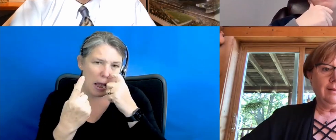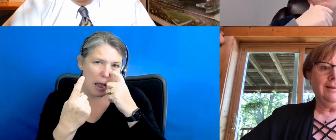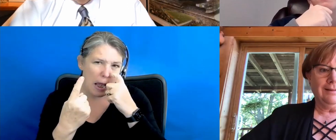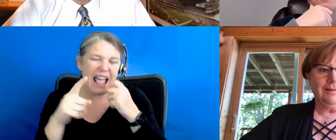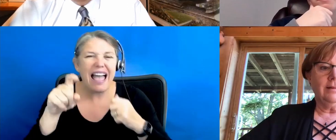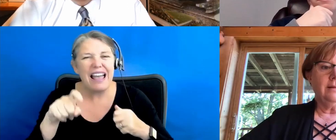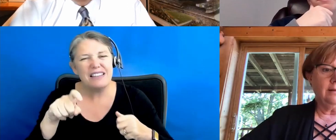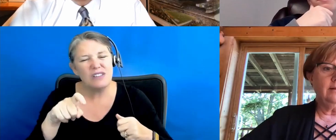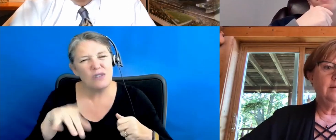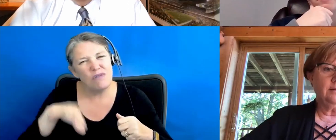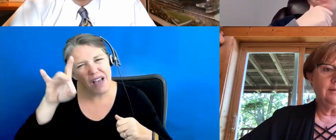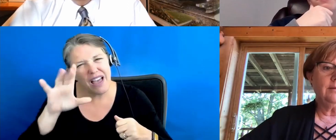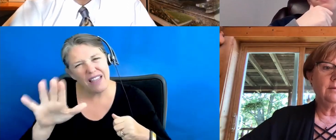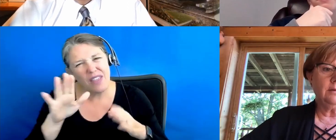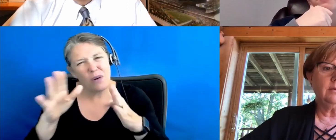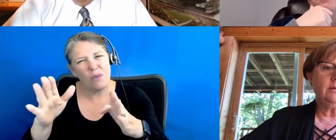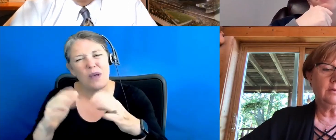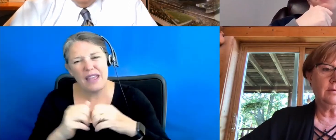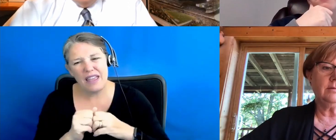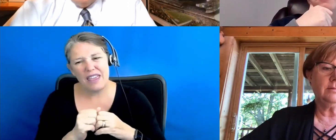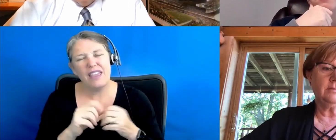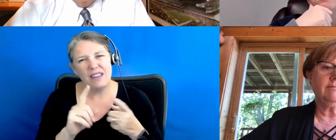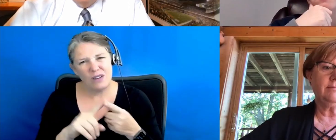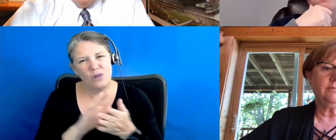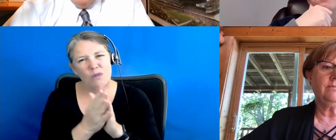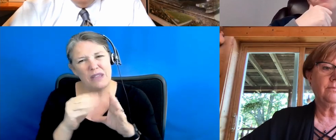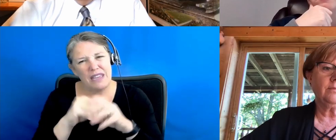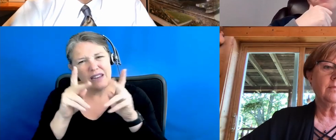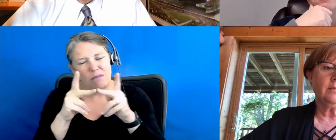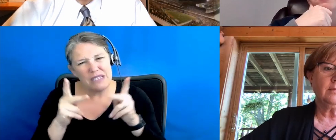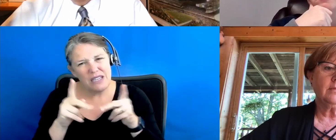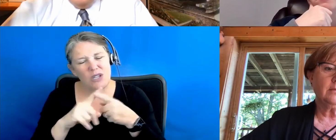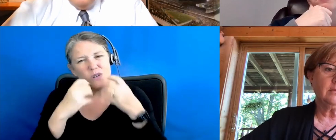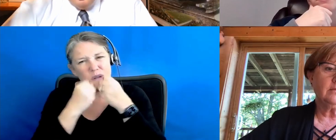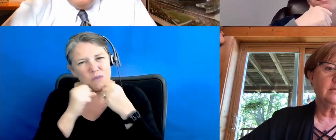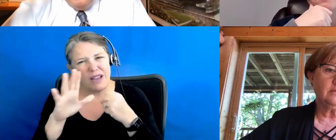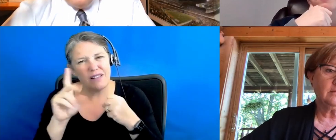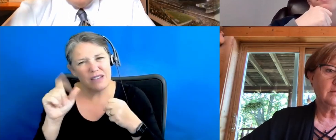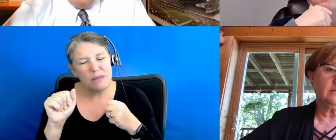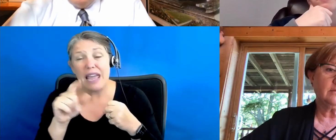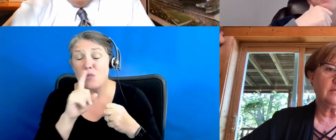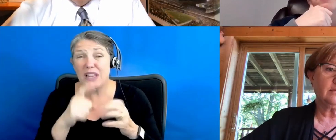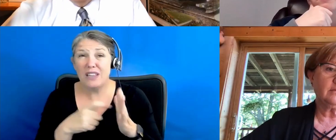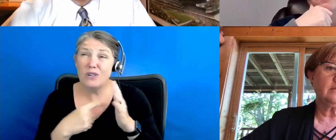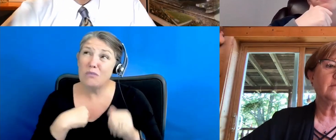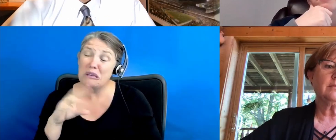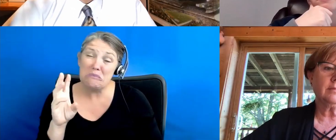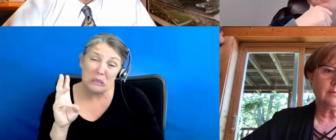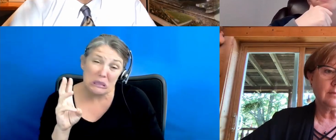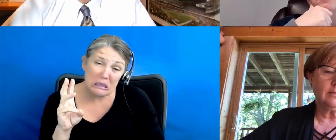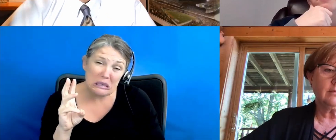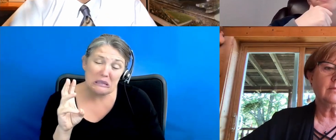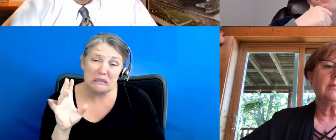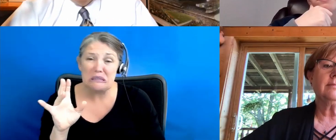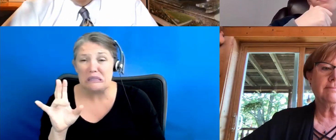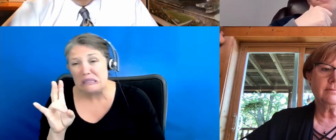has to find a way to be in a position to embrace their disability. And it took me a good 6-7 years for me